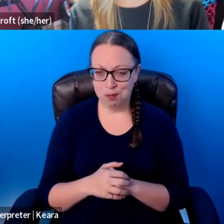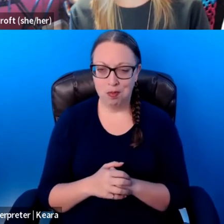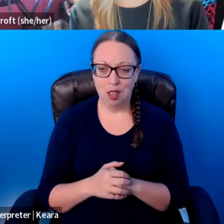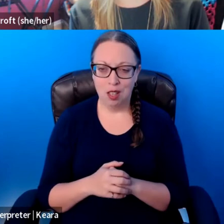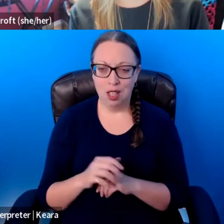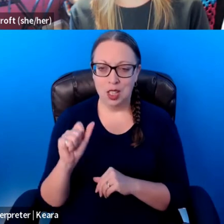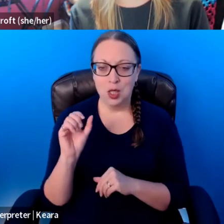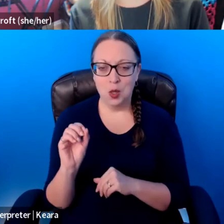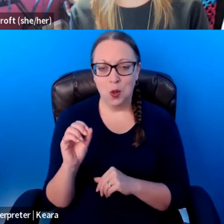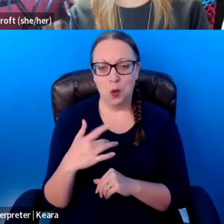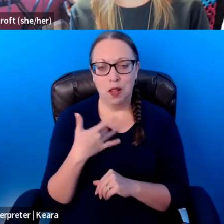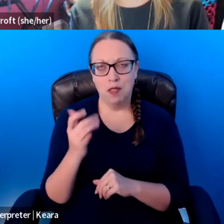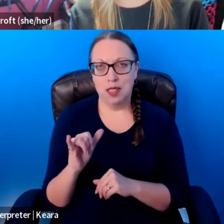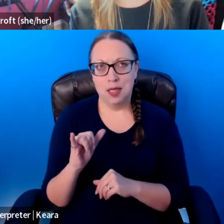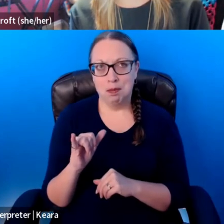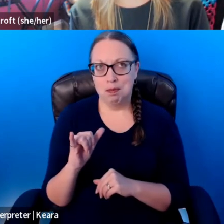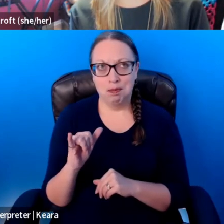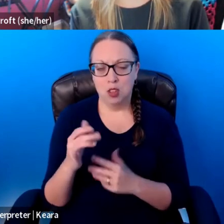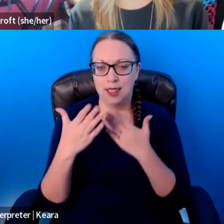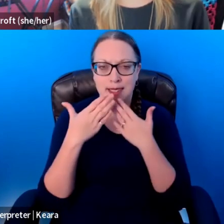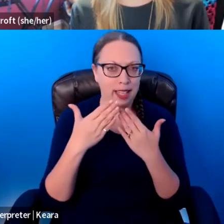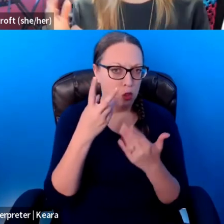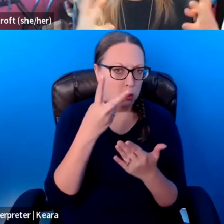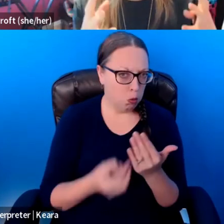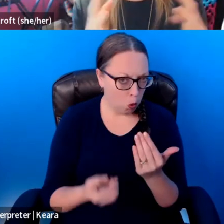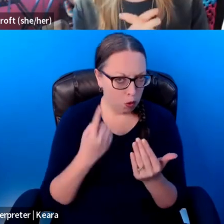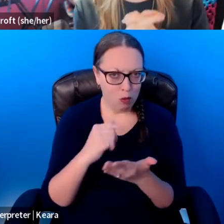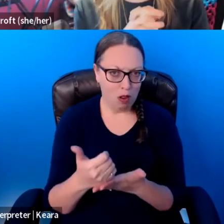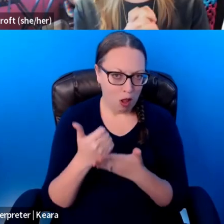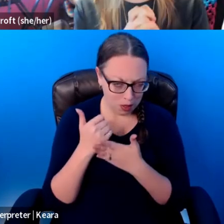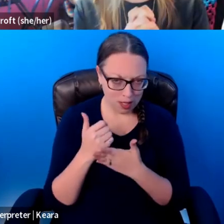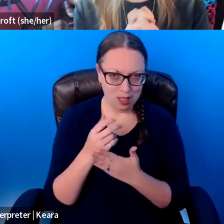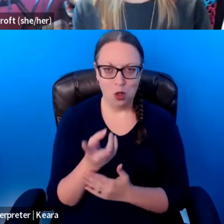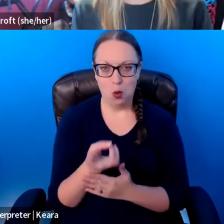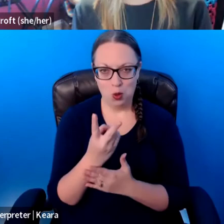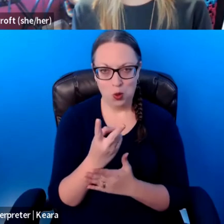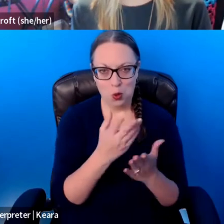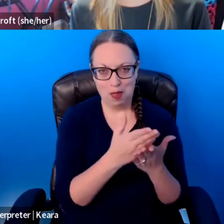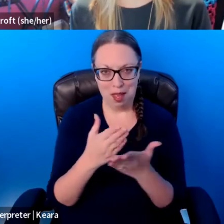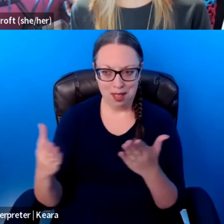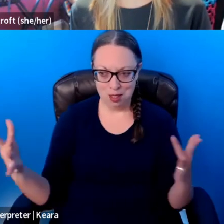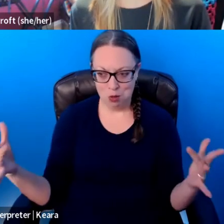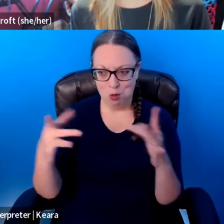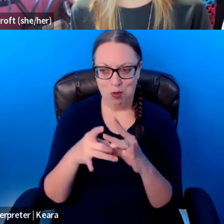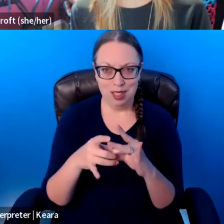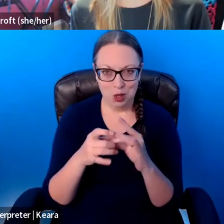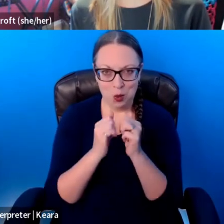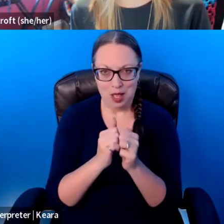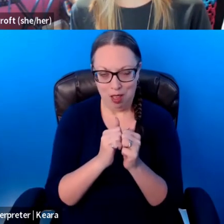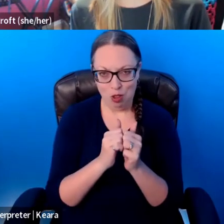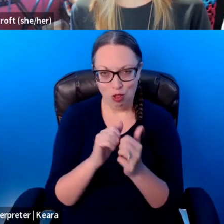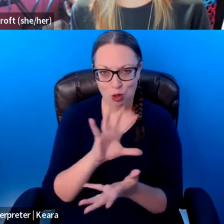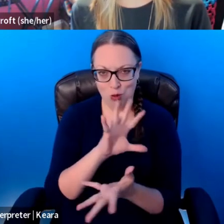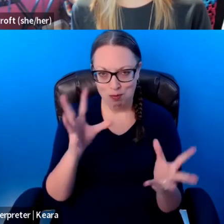and so I thank you both for helping us to bring those two pieces together so that we could tell this